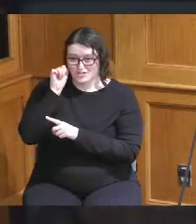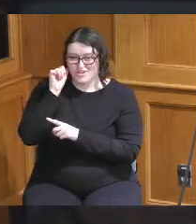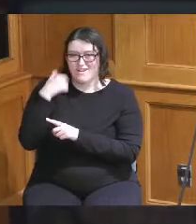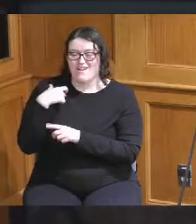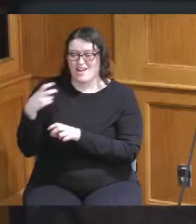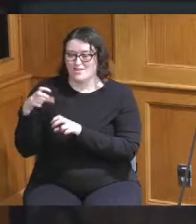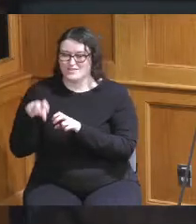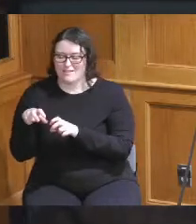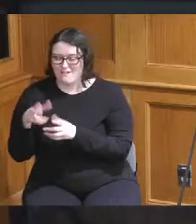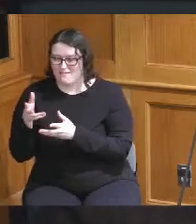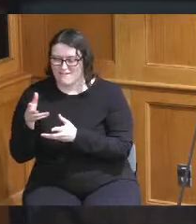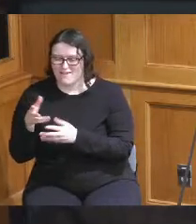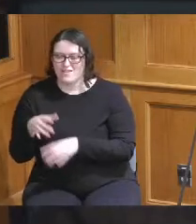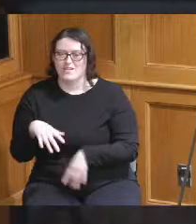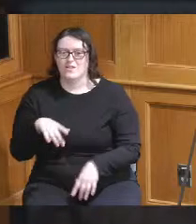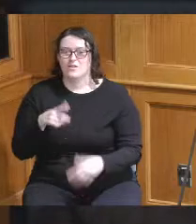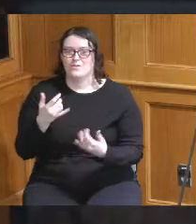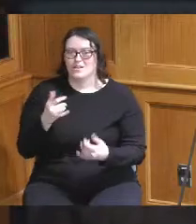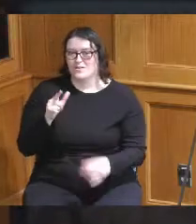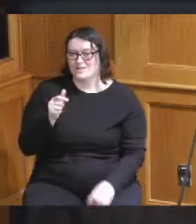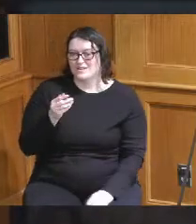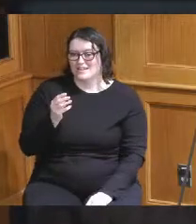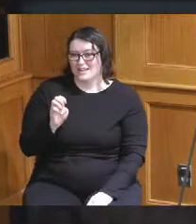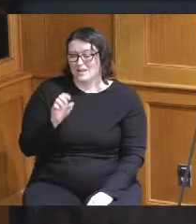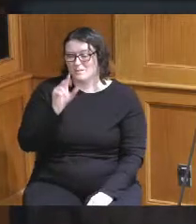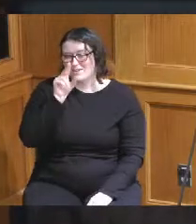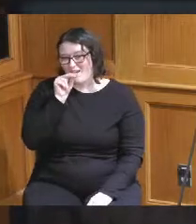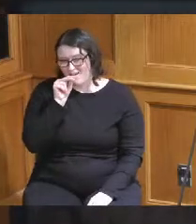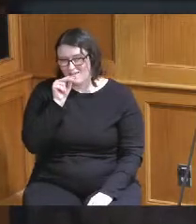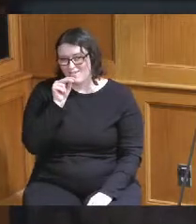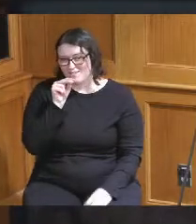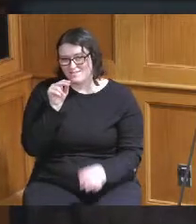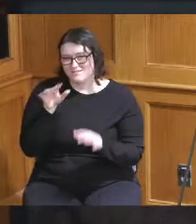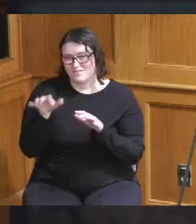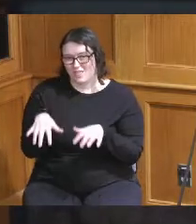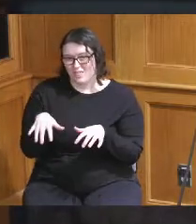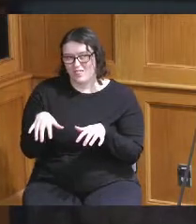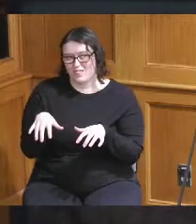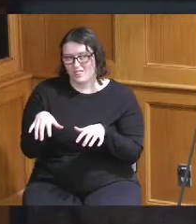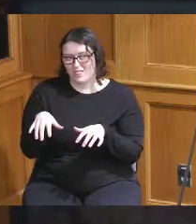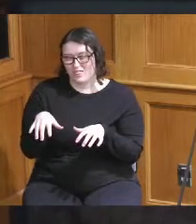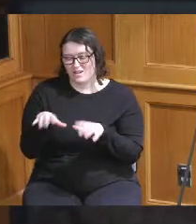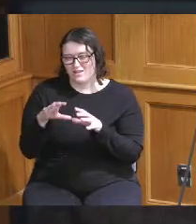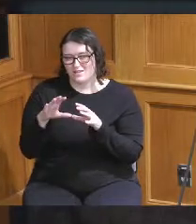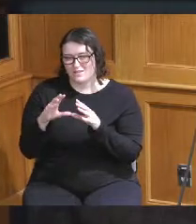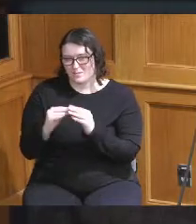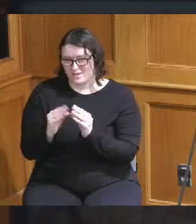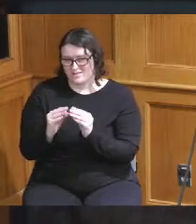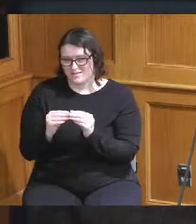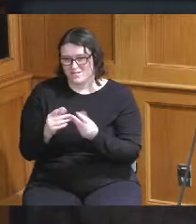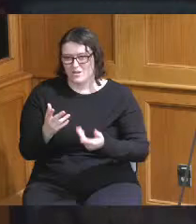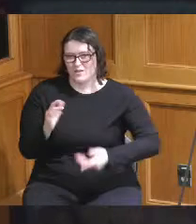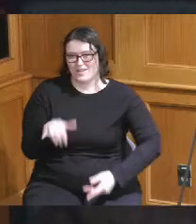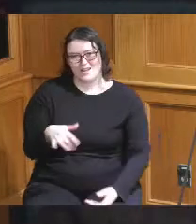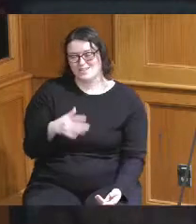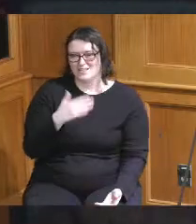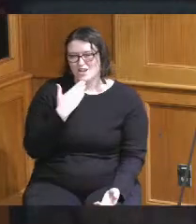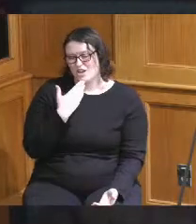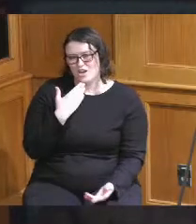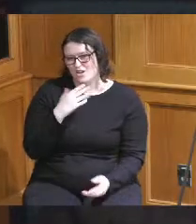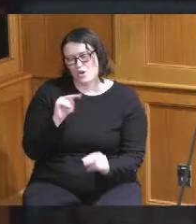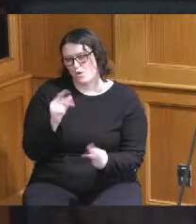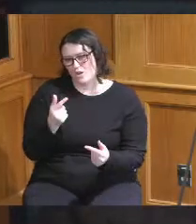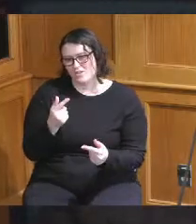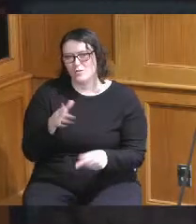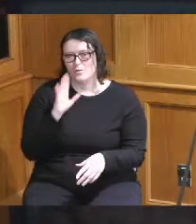got assigned to a committee. We're in lame duck right now. So I think that does not bode well for the bill, because lame duck is going to be like a 2-week time period, and